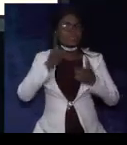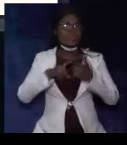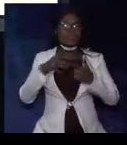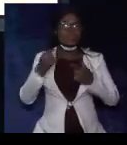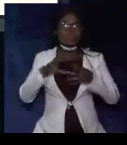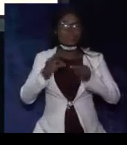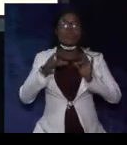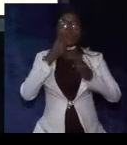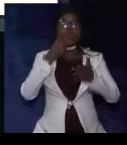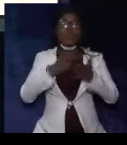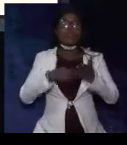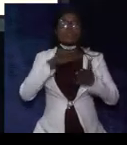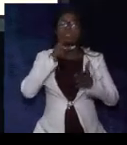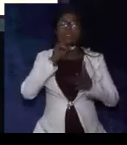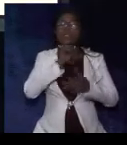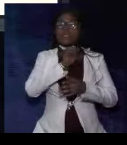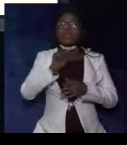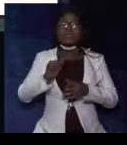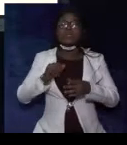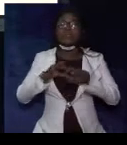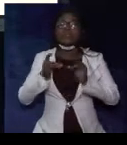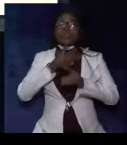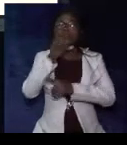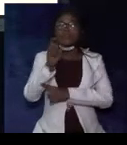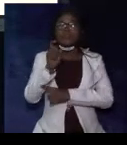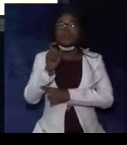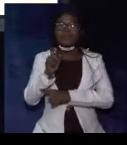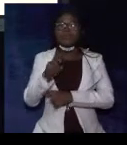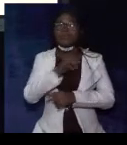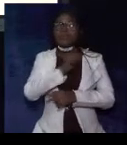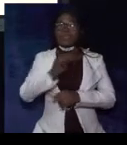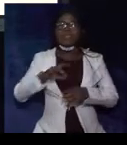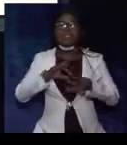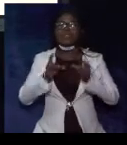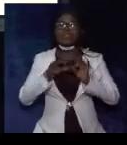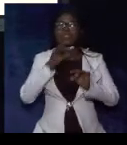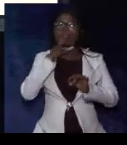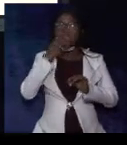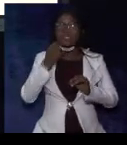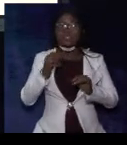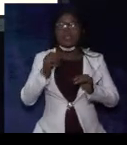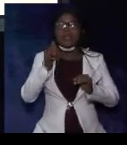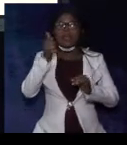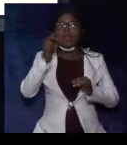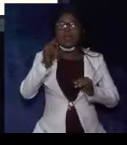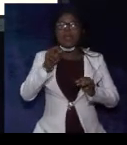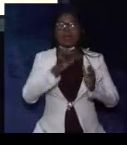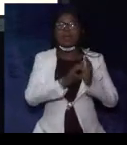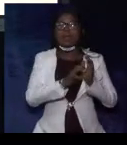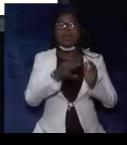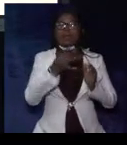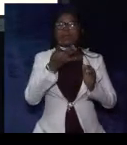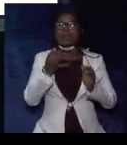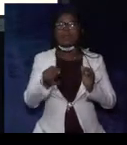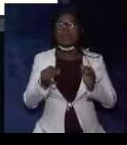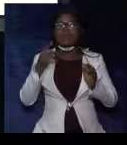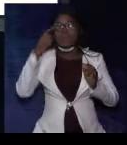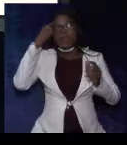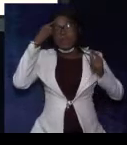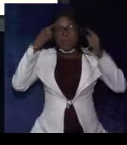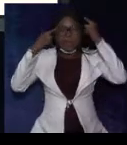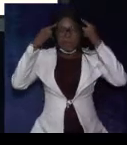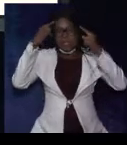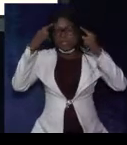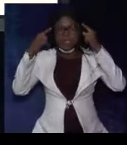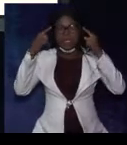stories. What is a story? A story is an account of imaginary or real people,